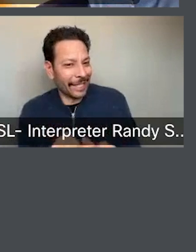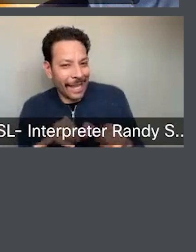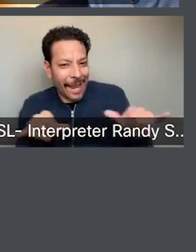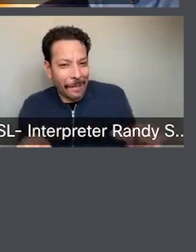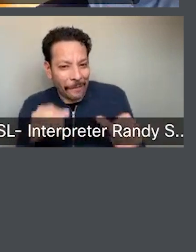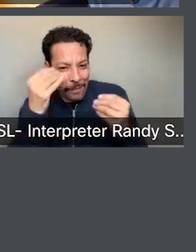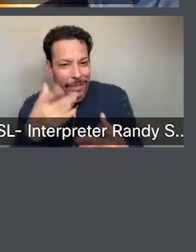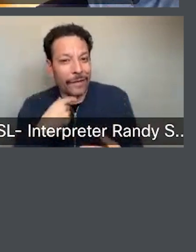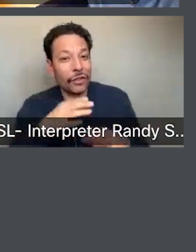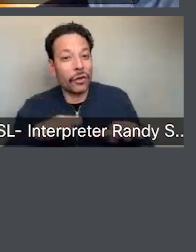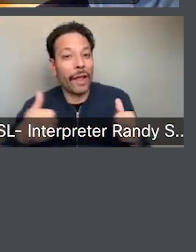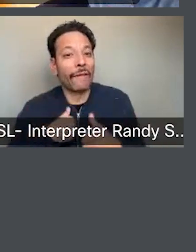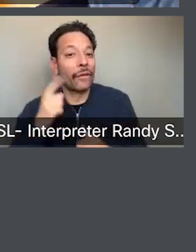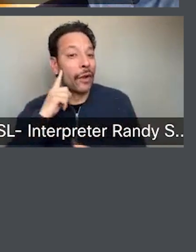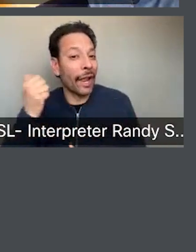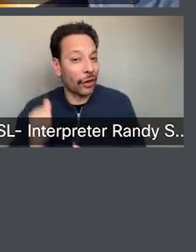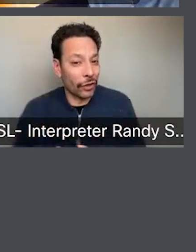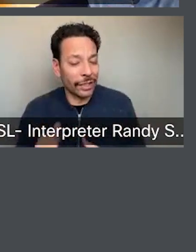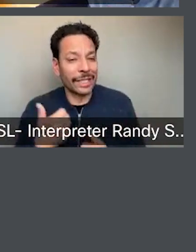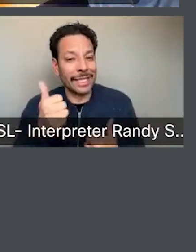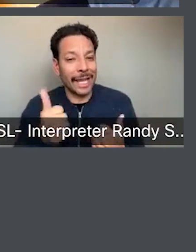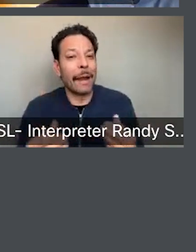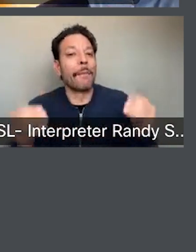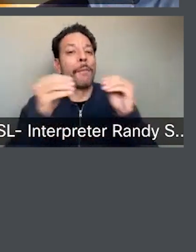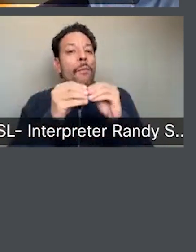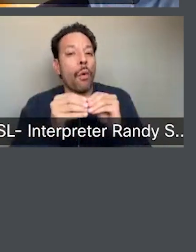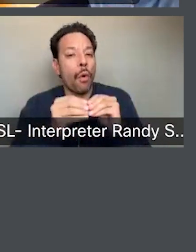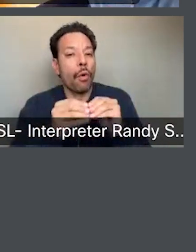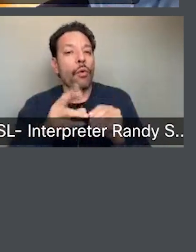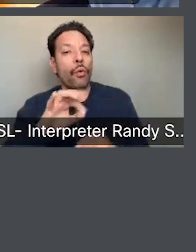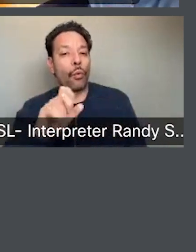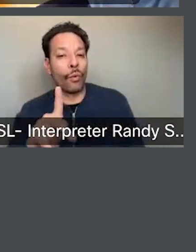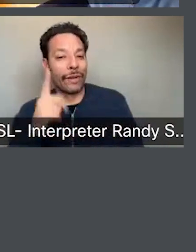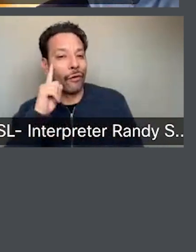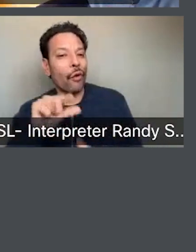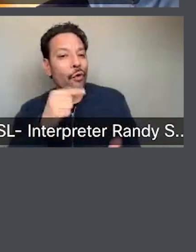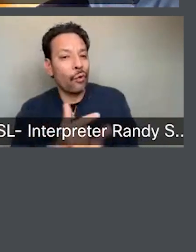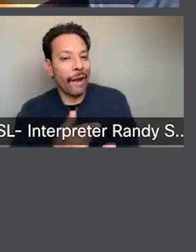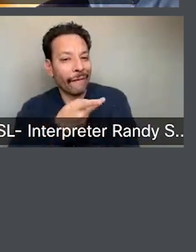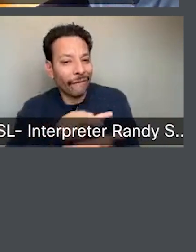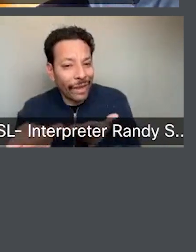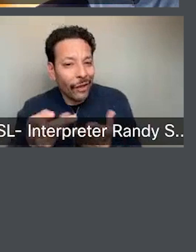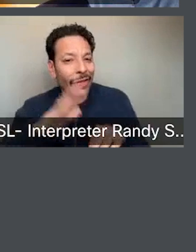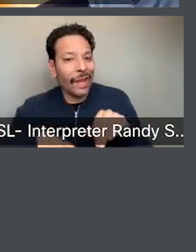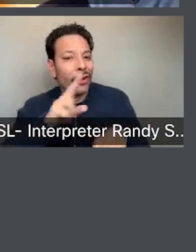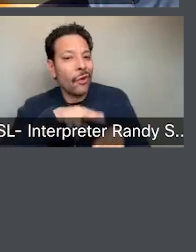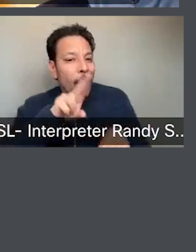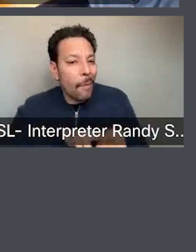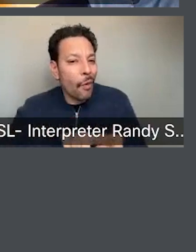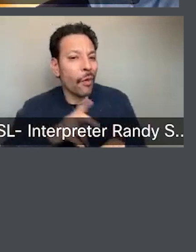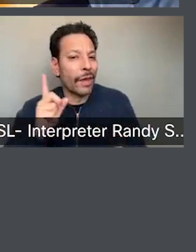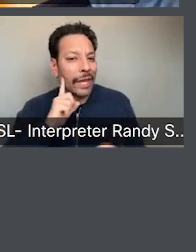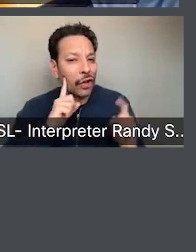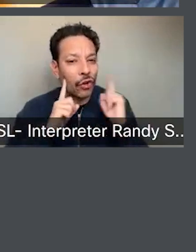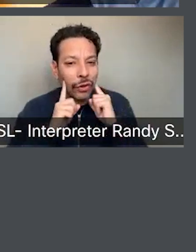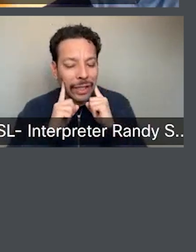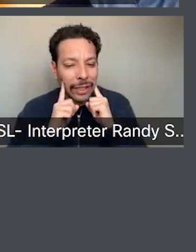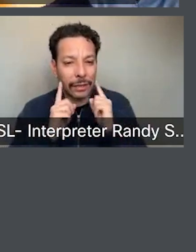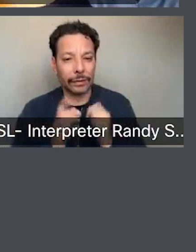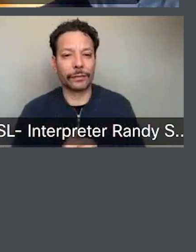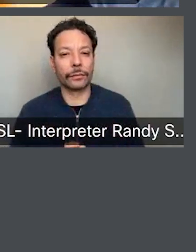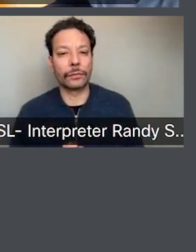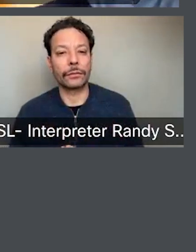hearing loss were at a 10 times greater risk for grade failure than their normal hearing counterparts. Now, they